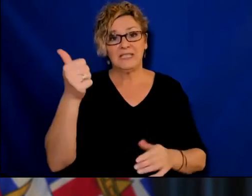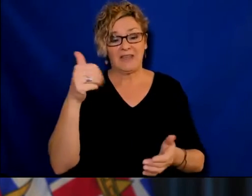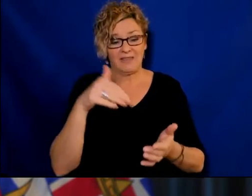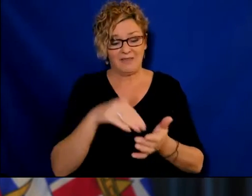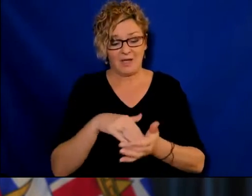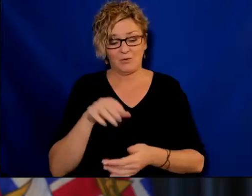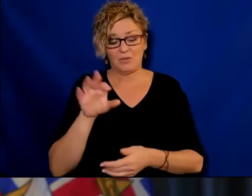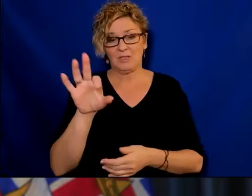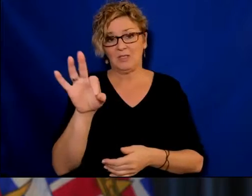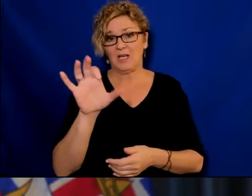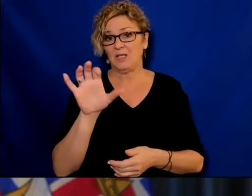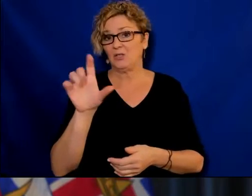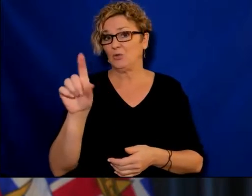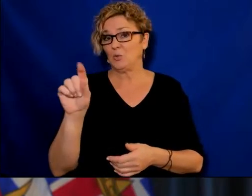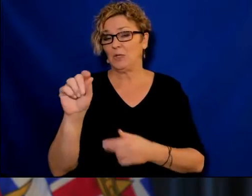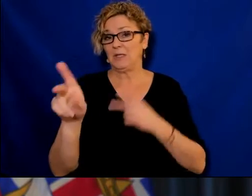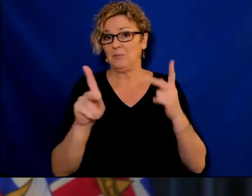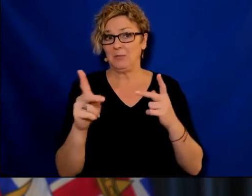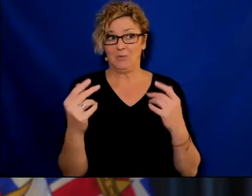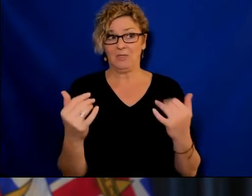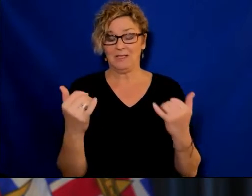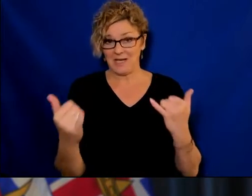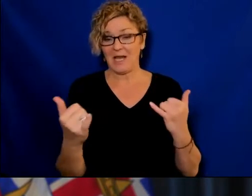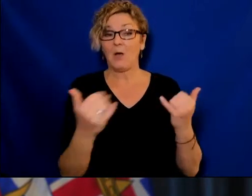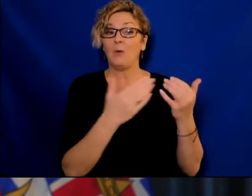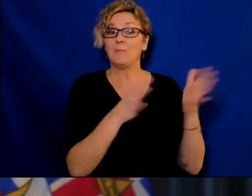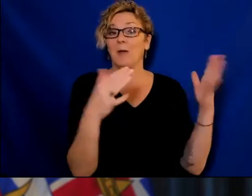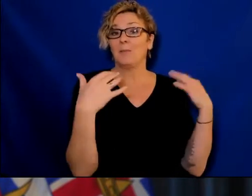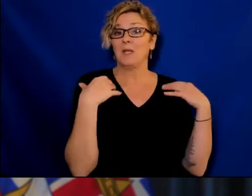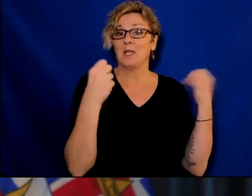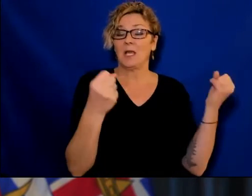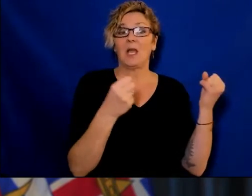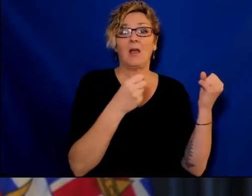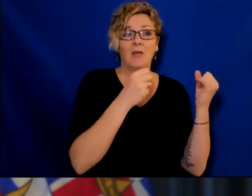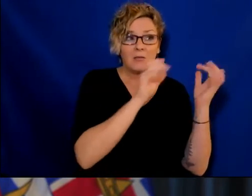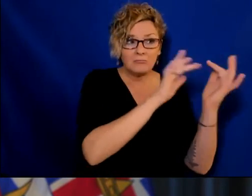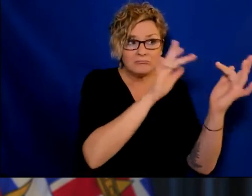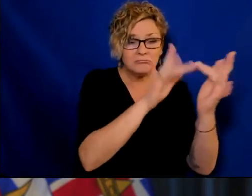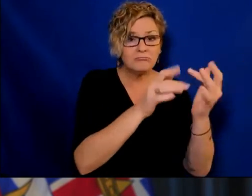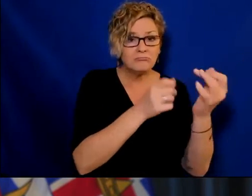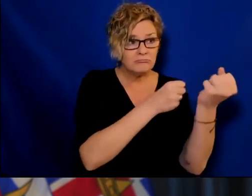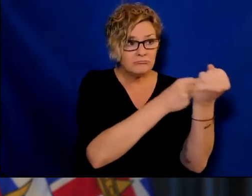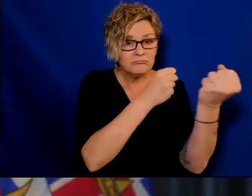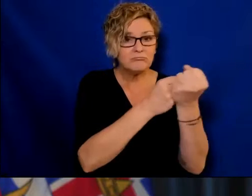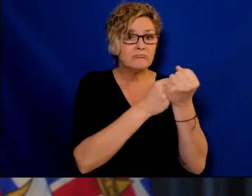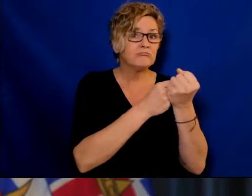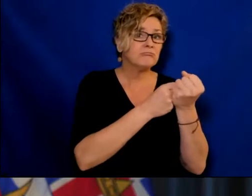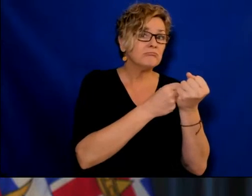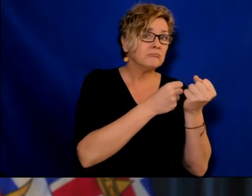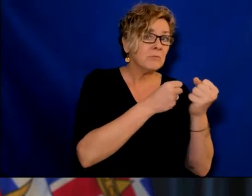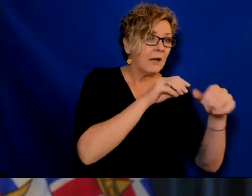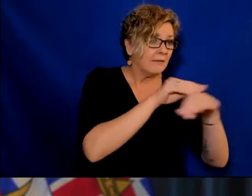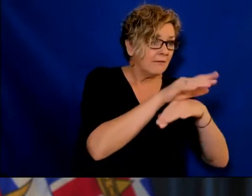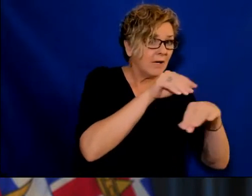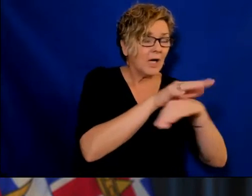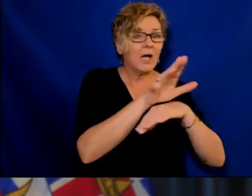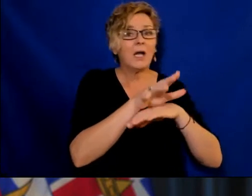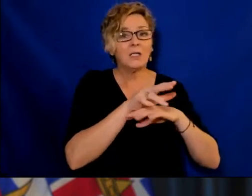10,928 people who are under public health surveillance, who are self-isolating, 6,282 active cases,